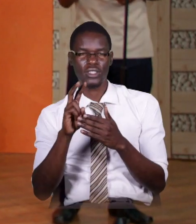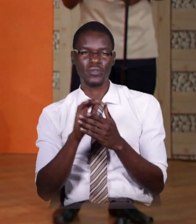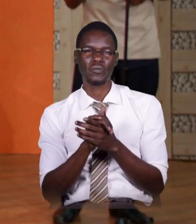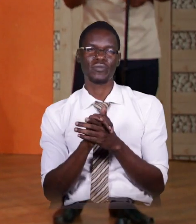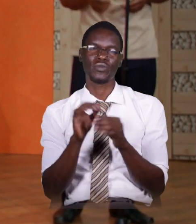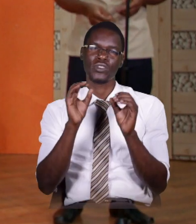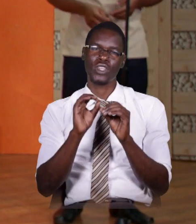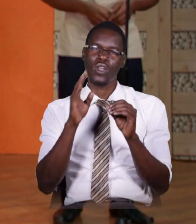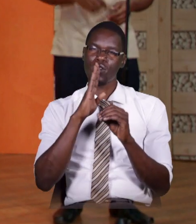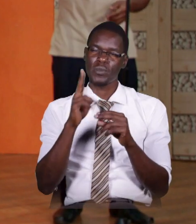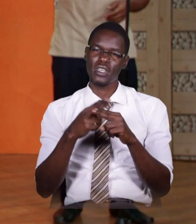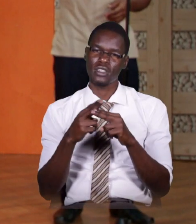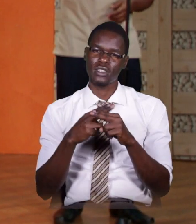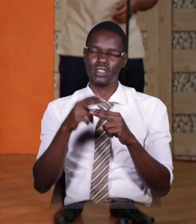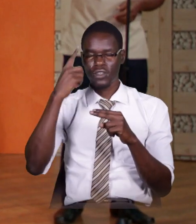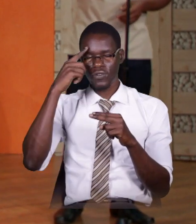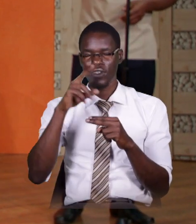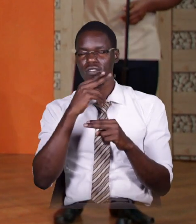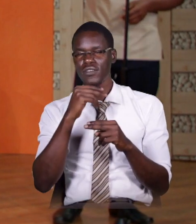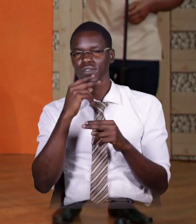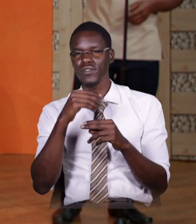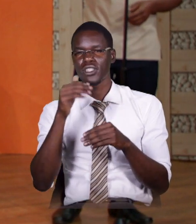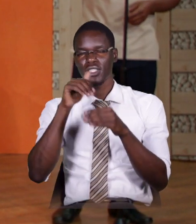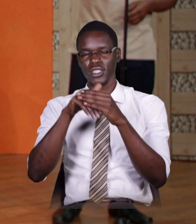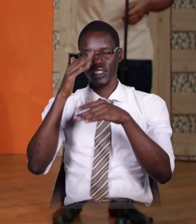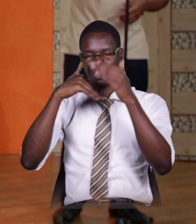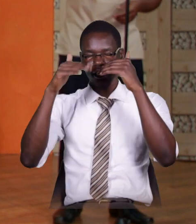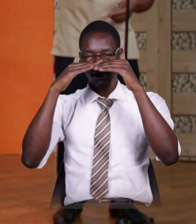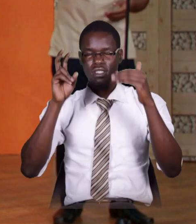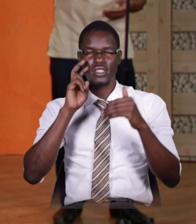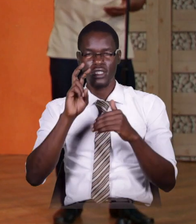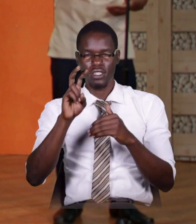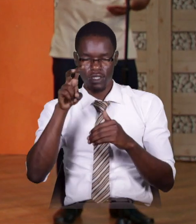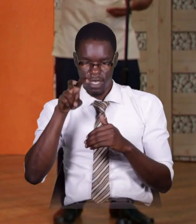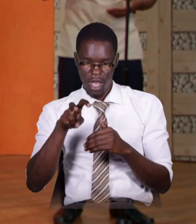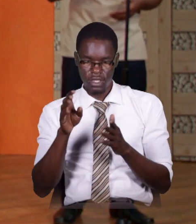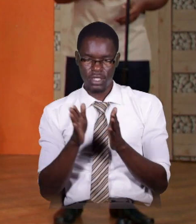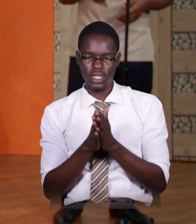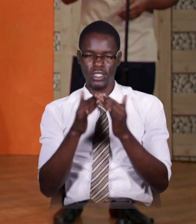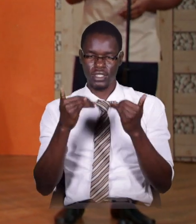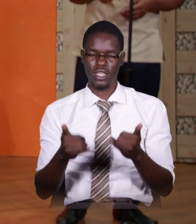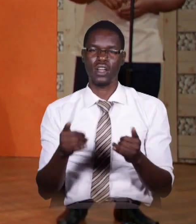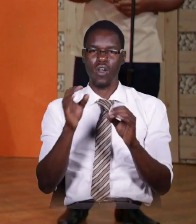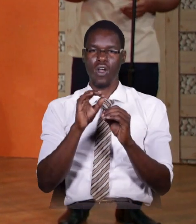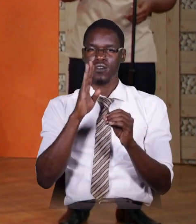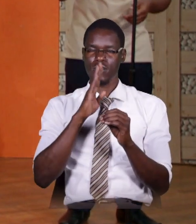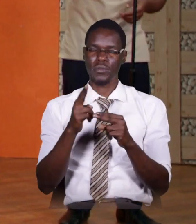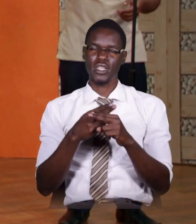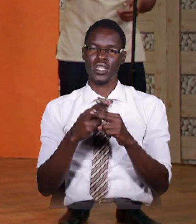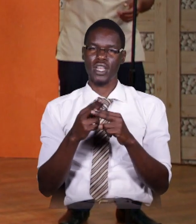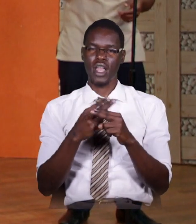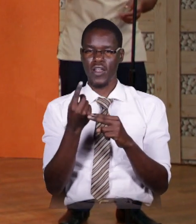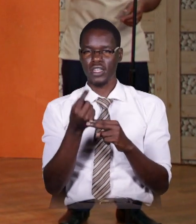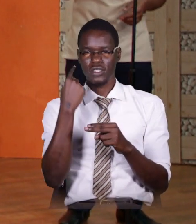see. For the Father up above is looking down in love. Oh, be careful,